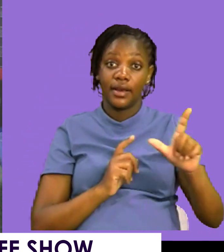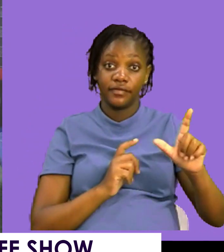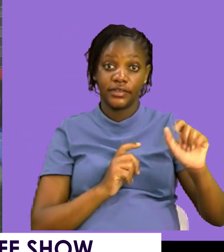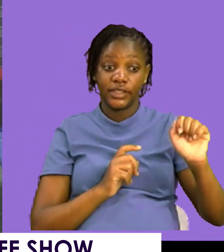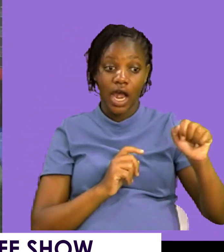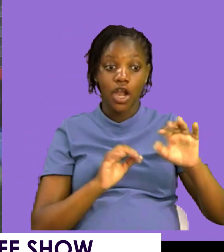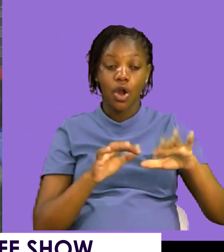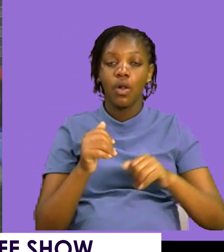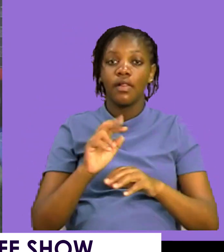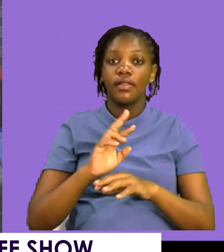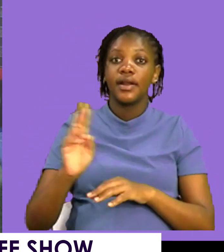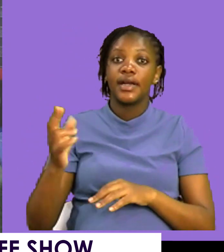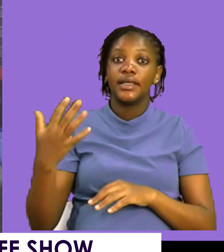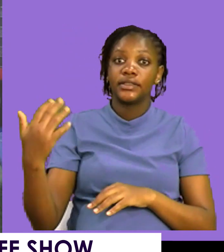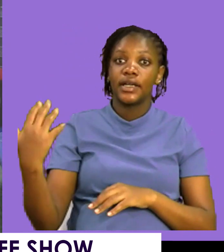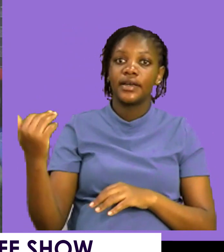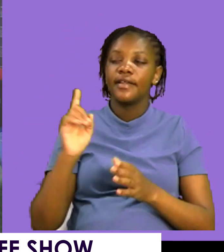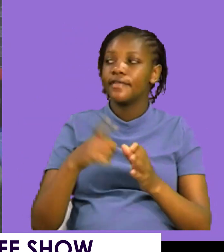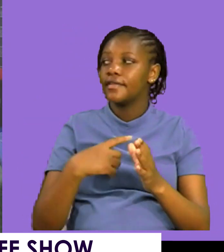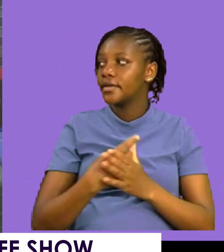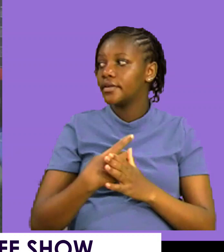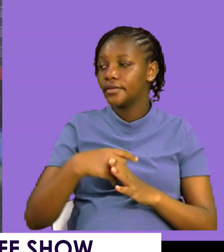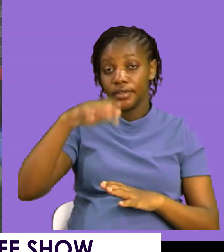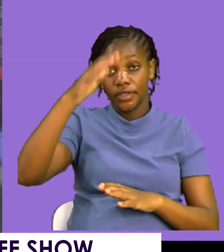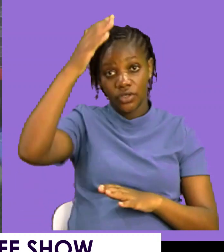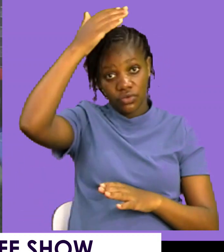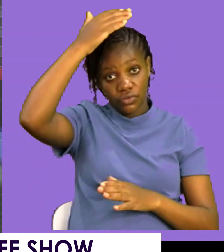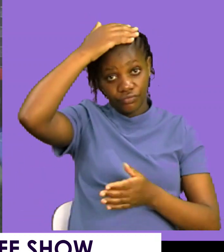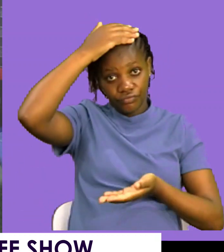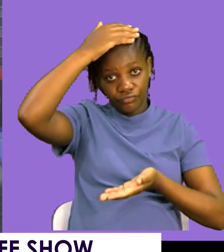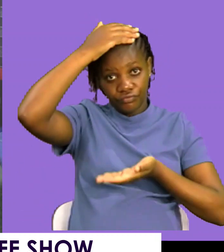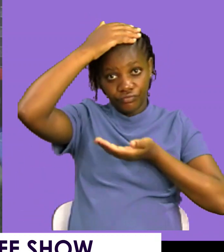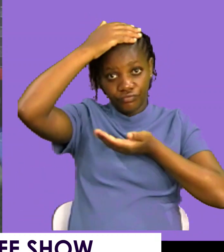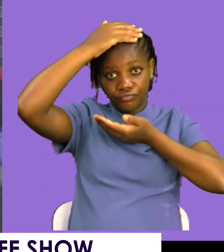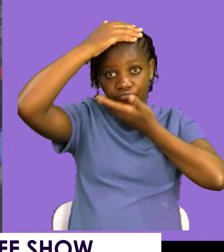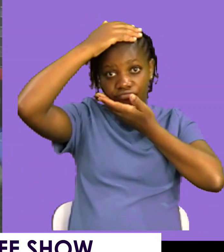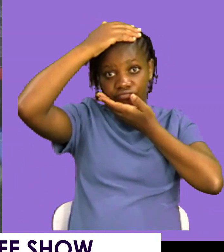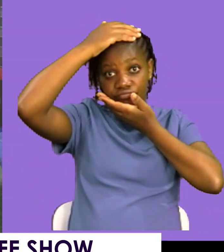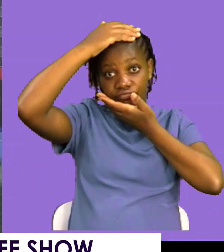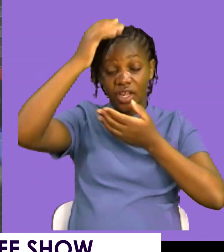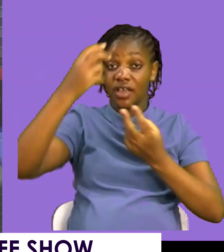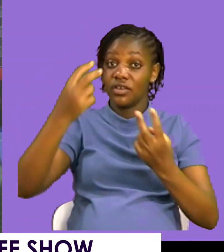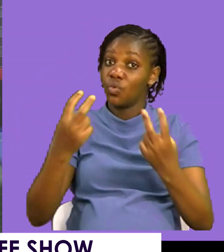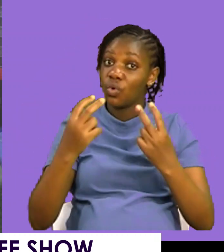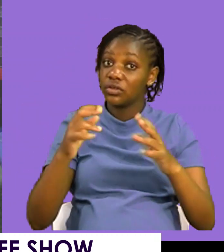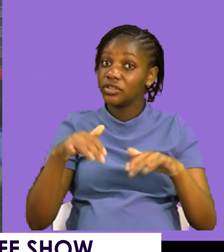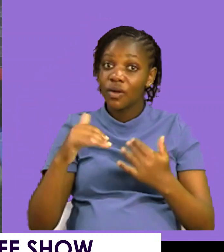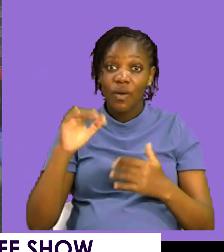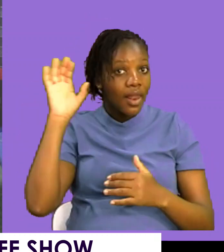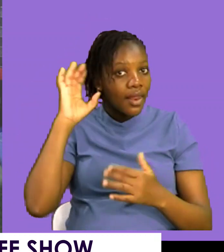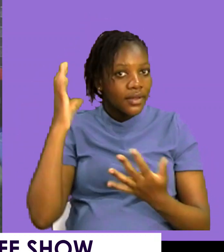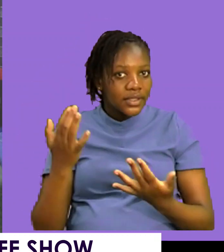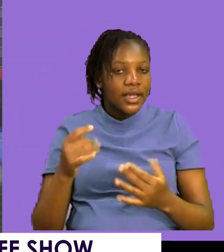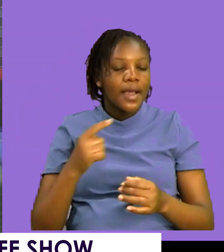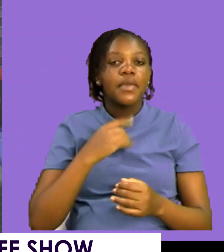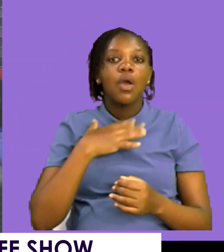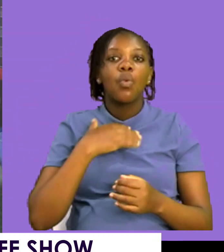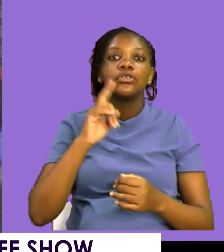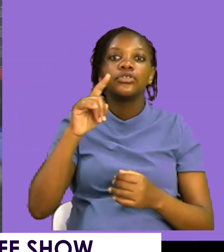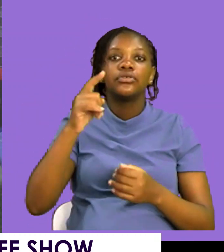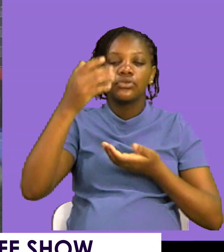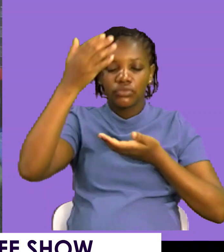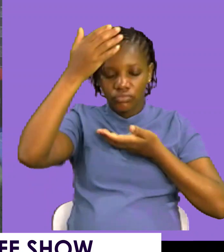your chin with the other hand. Are you watching? Are you listening? I want you to lift up